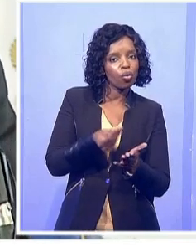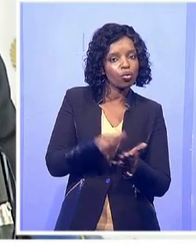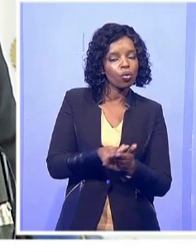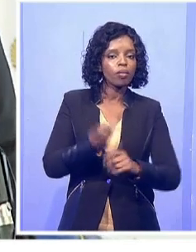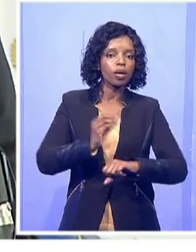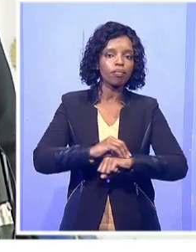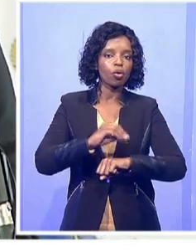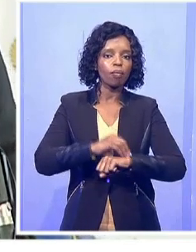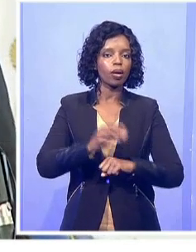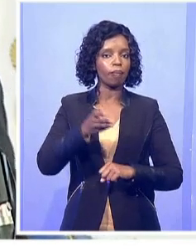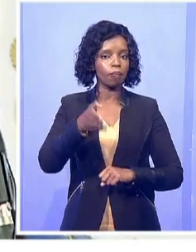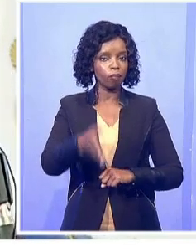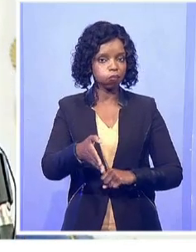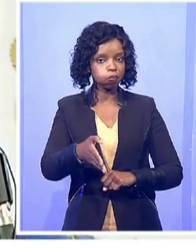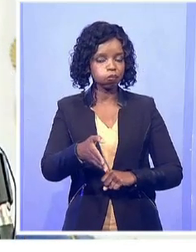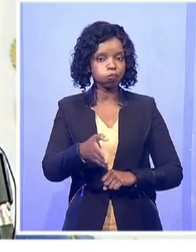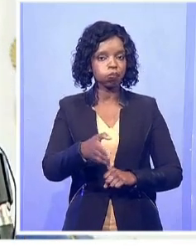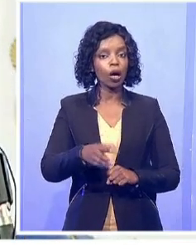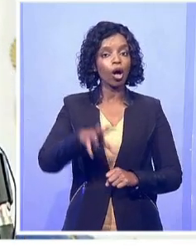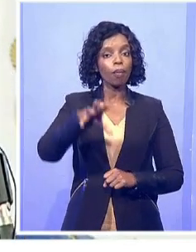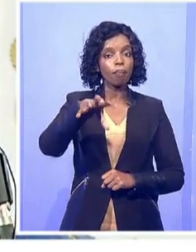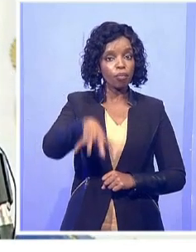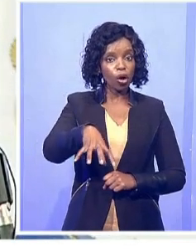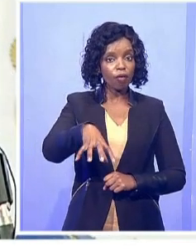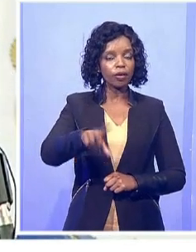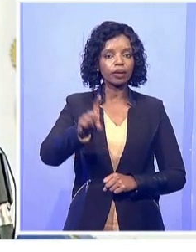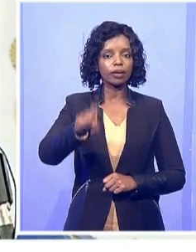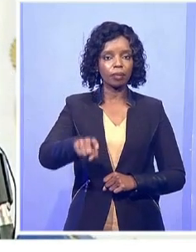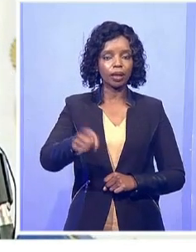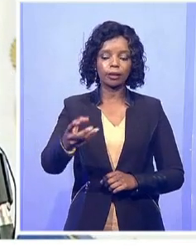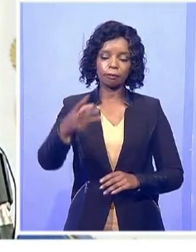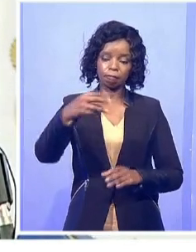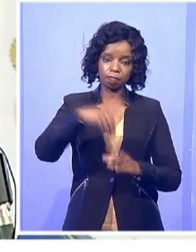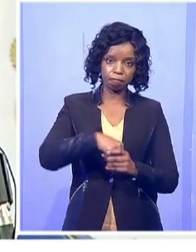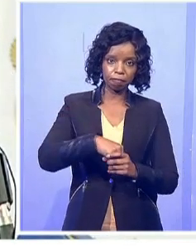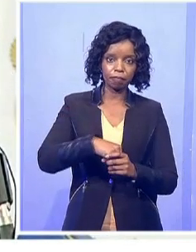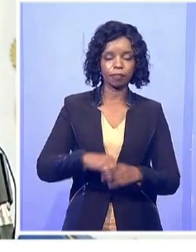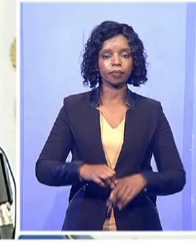must participate. We're talking about